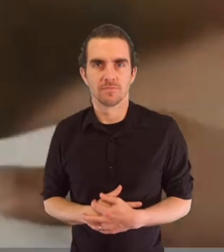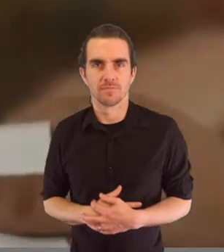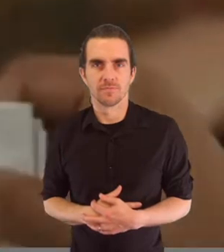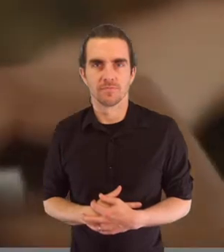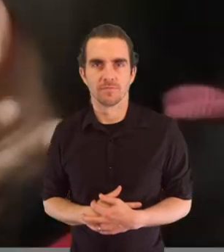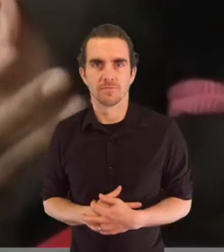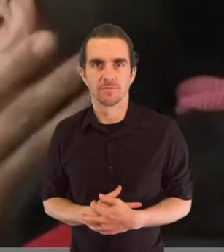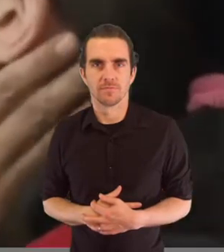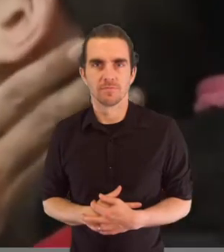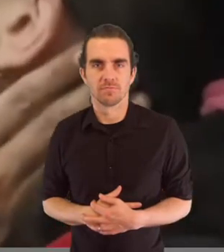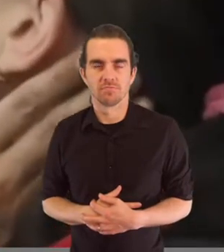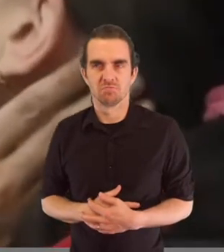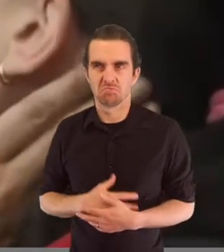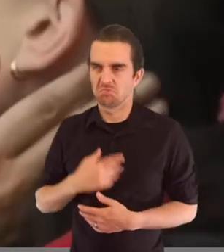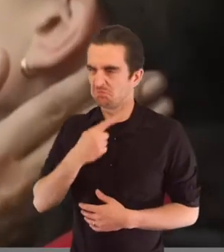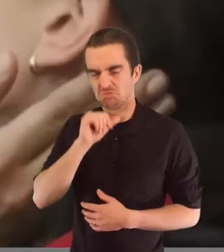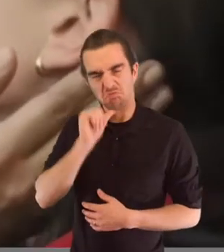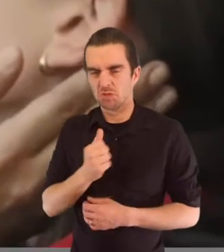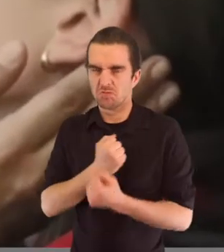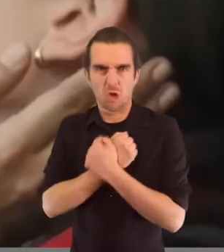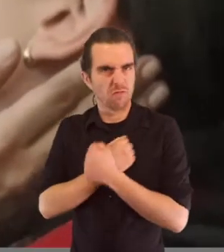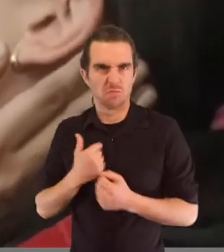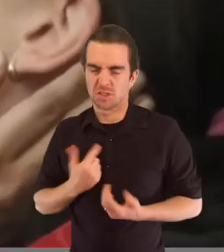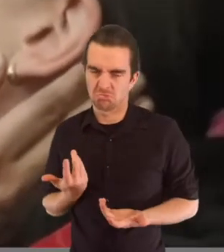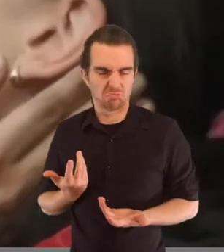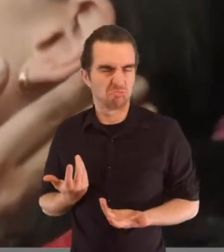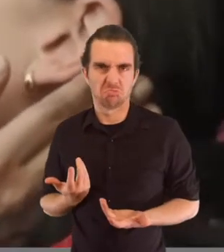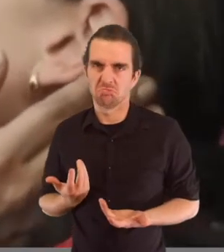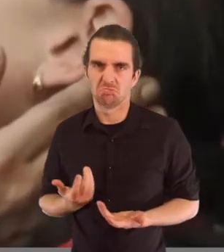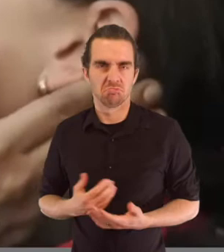another boy. "He doesn't love me, Mum," she says.